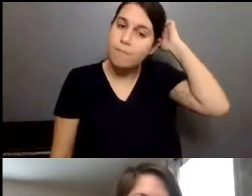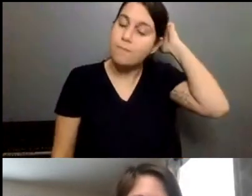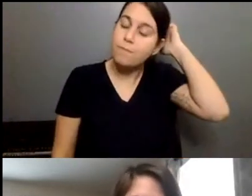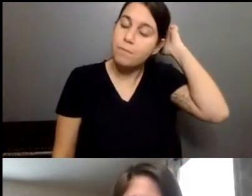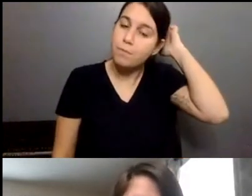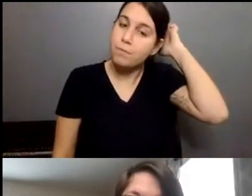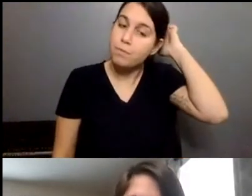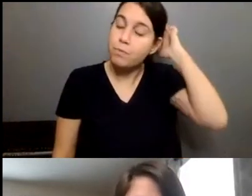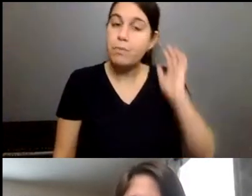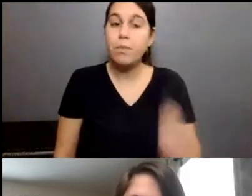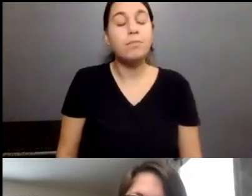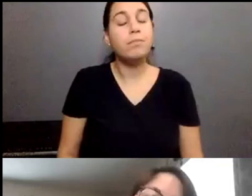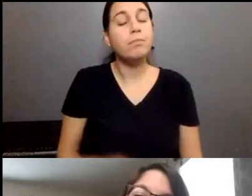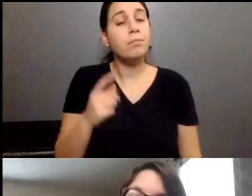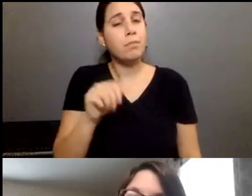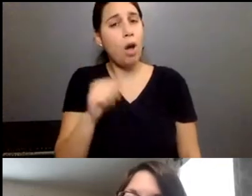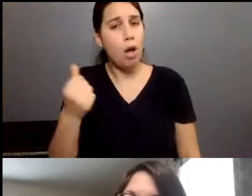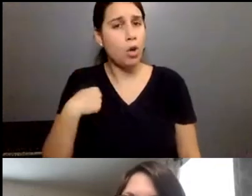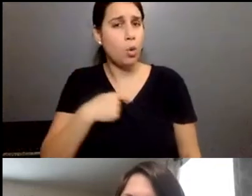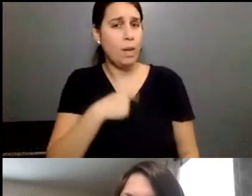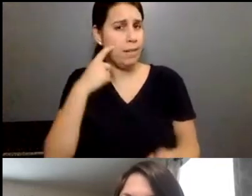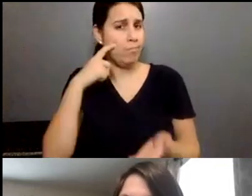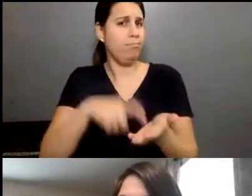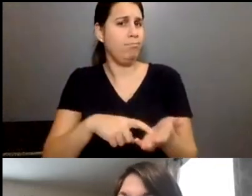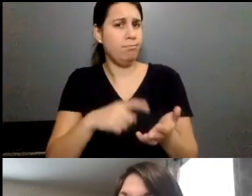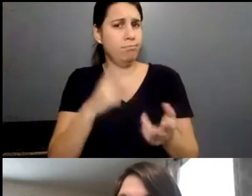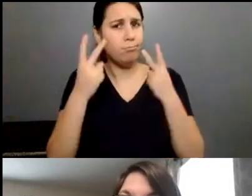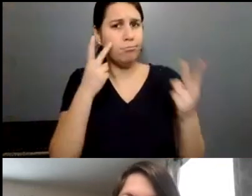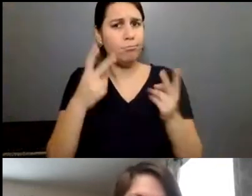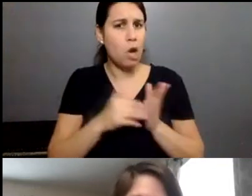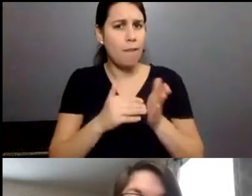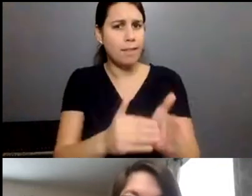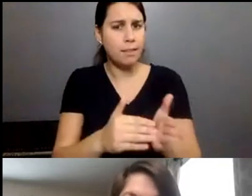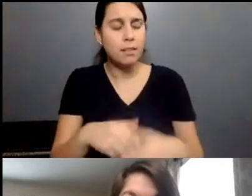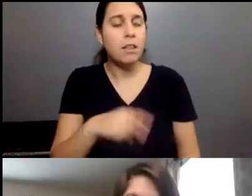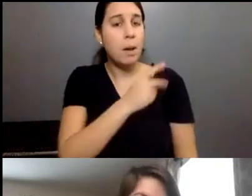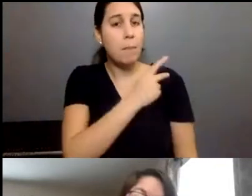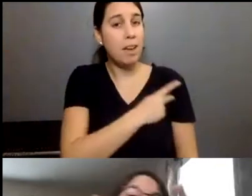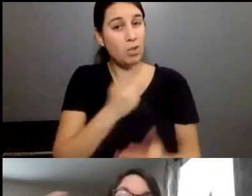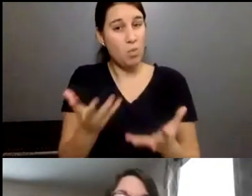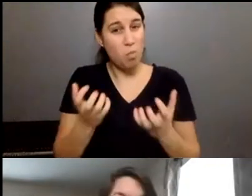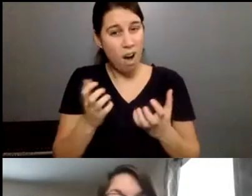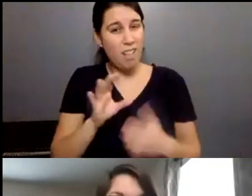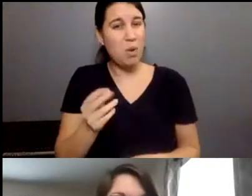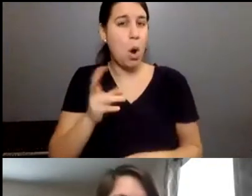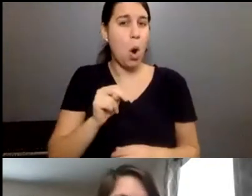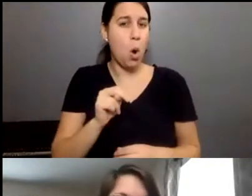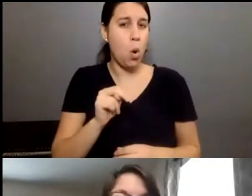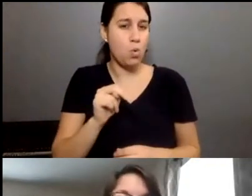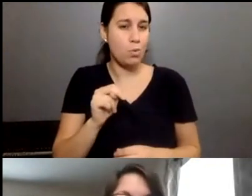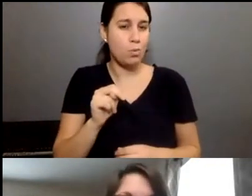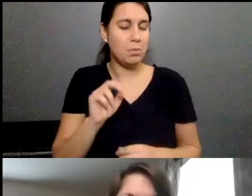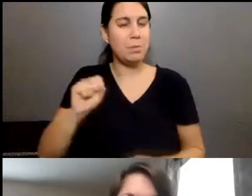another thing that we see frequently is that patients may really desire the space for themselves to